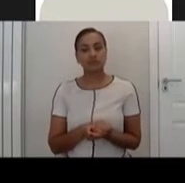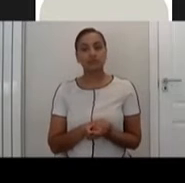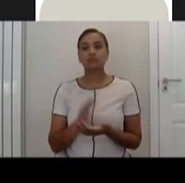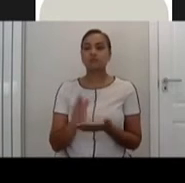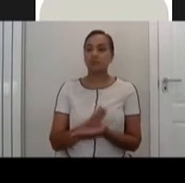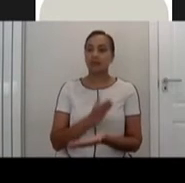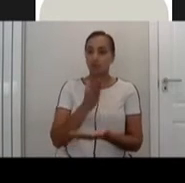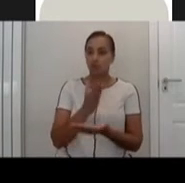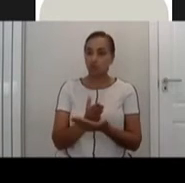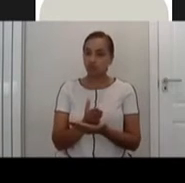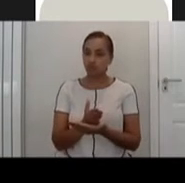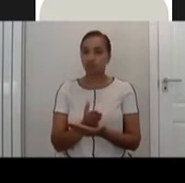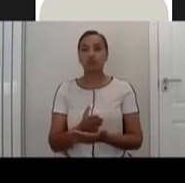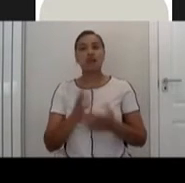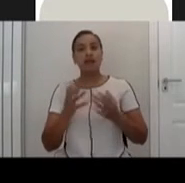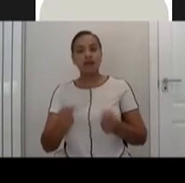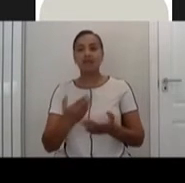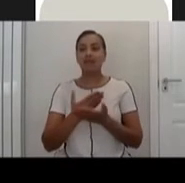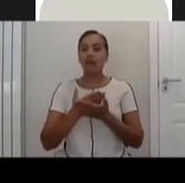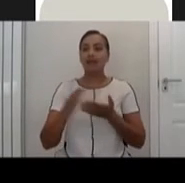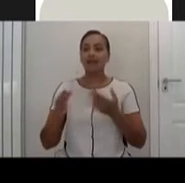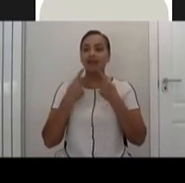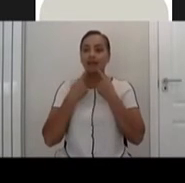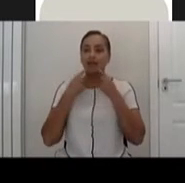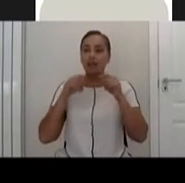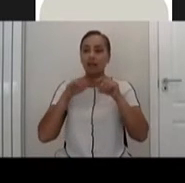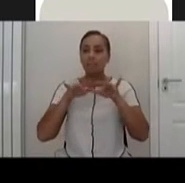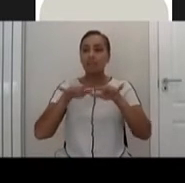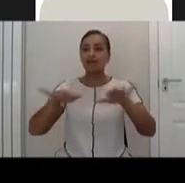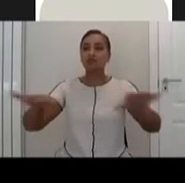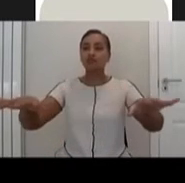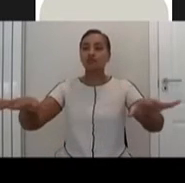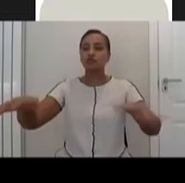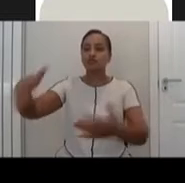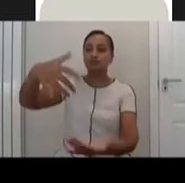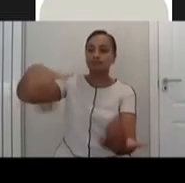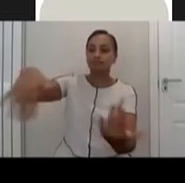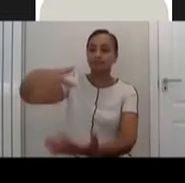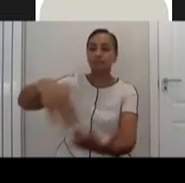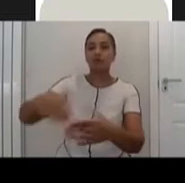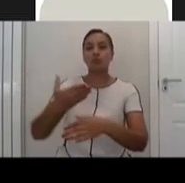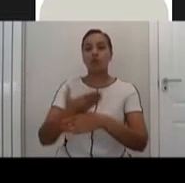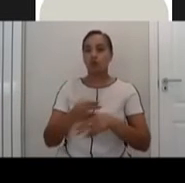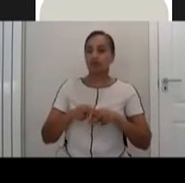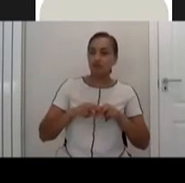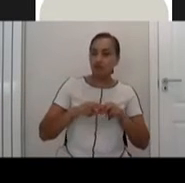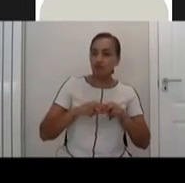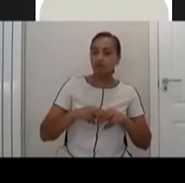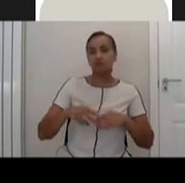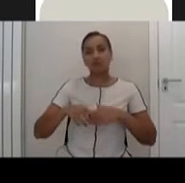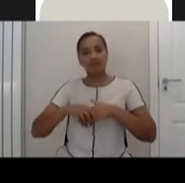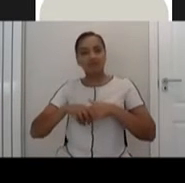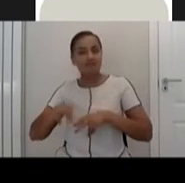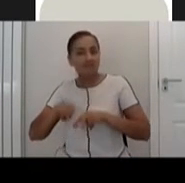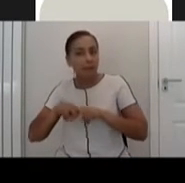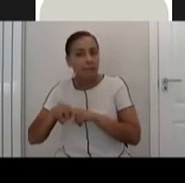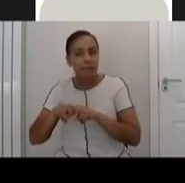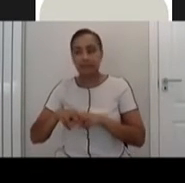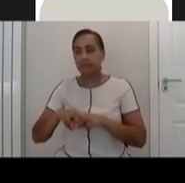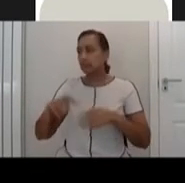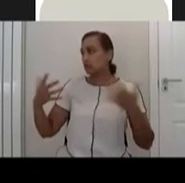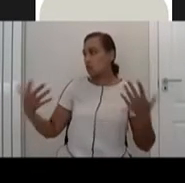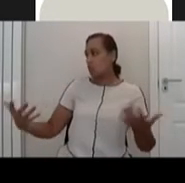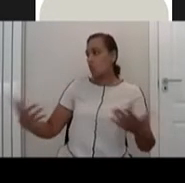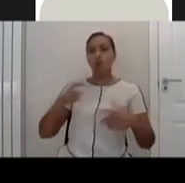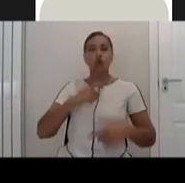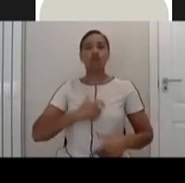on and try and be clear, and we'll all be, you know, working with communities, friends, family, or we might have, you know, we might be community leads,